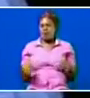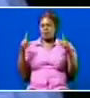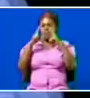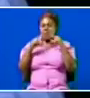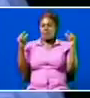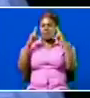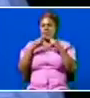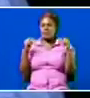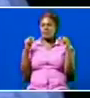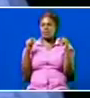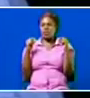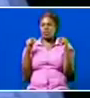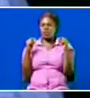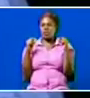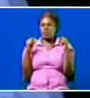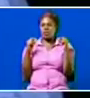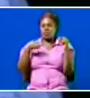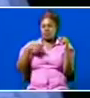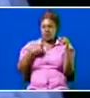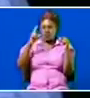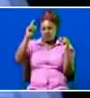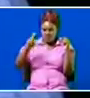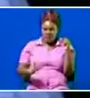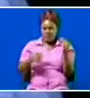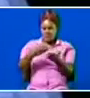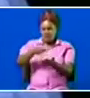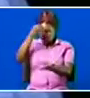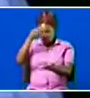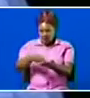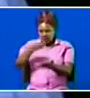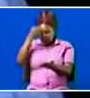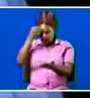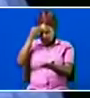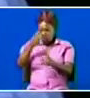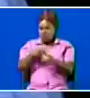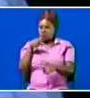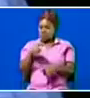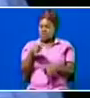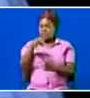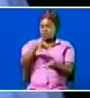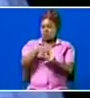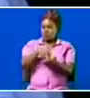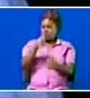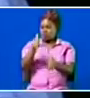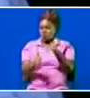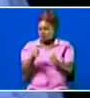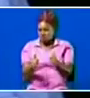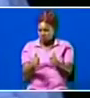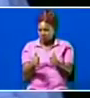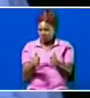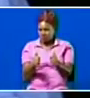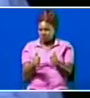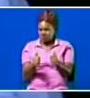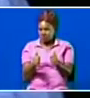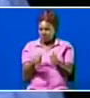message that we all need to learn or get from this particular incident is that we